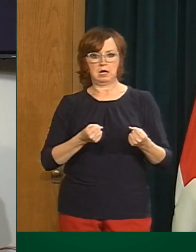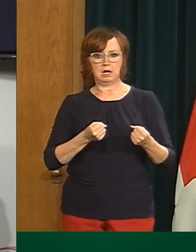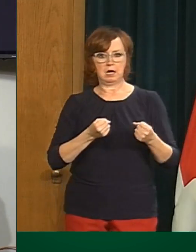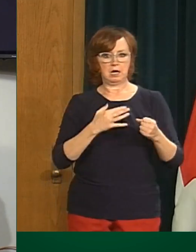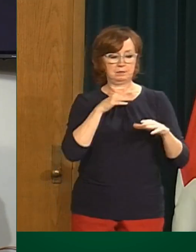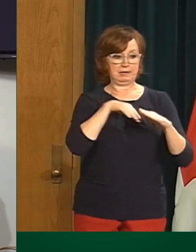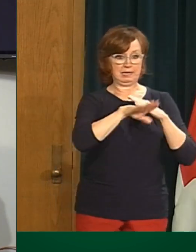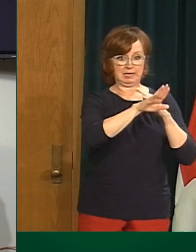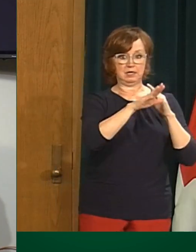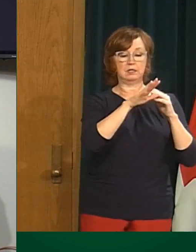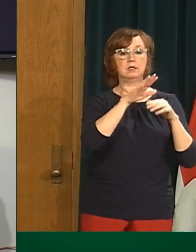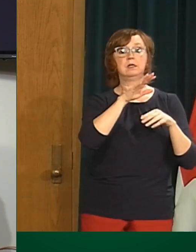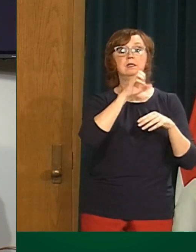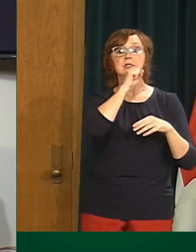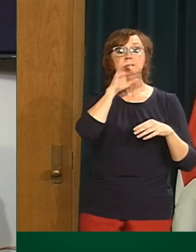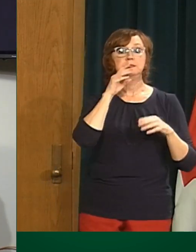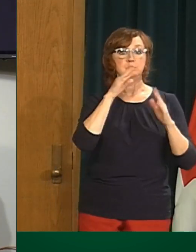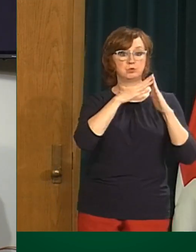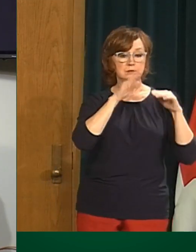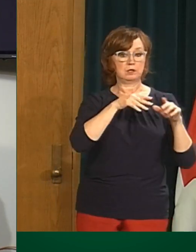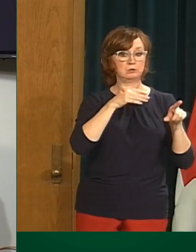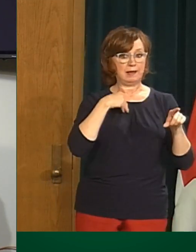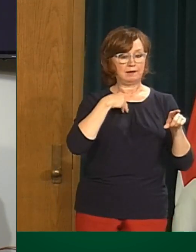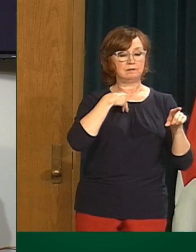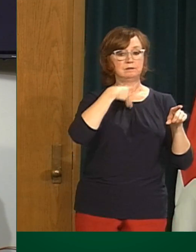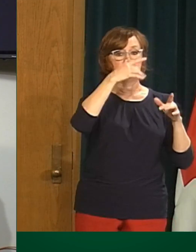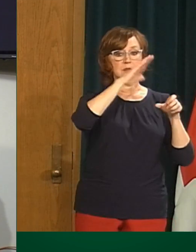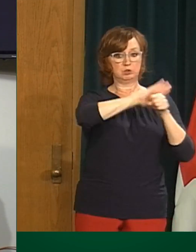now are actually infected with COVID?